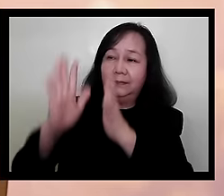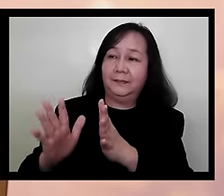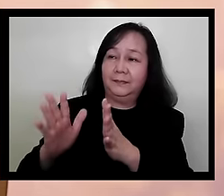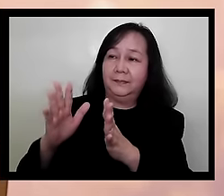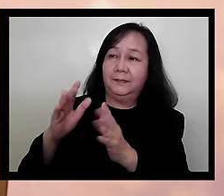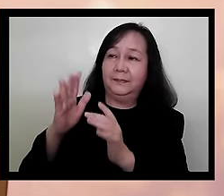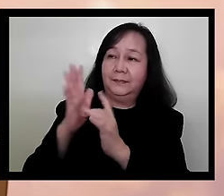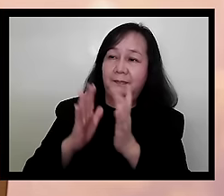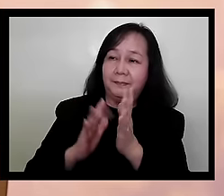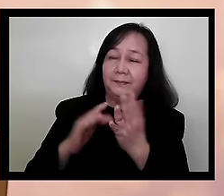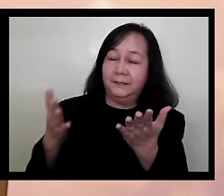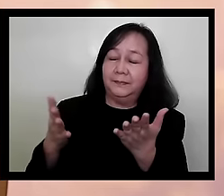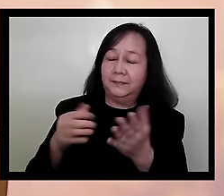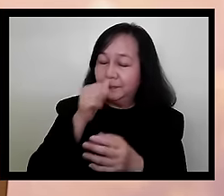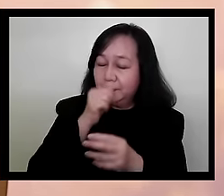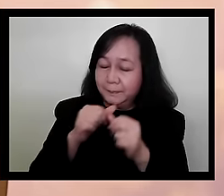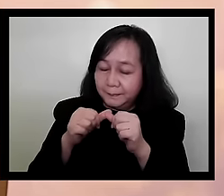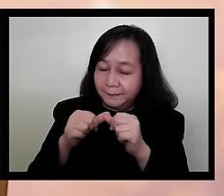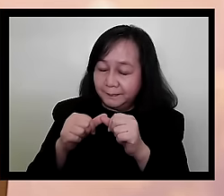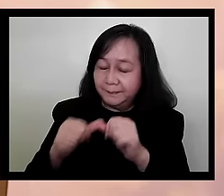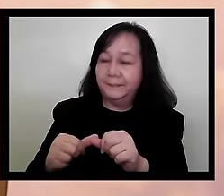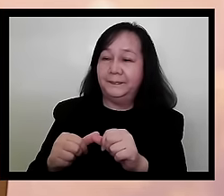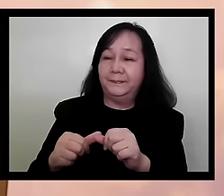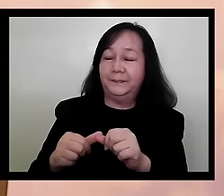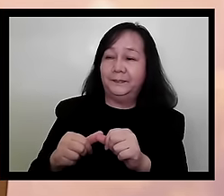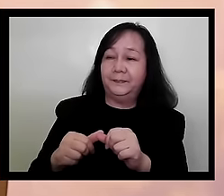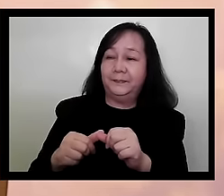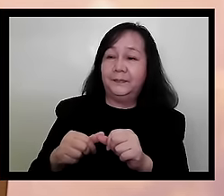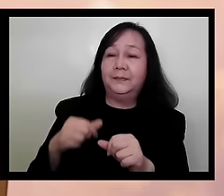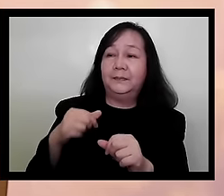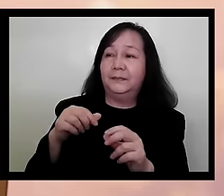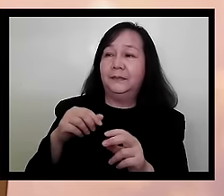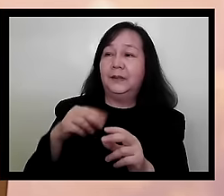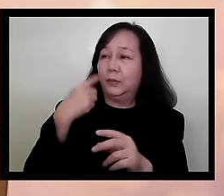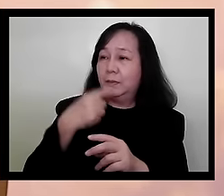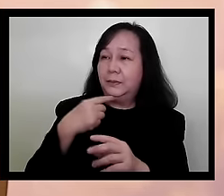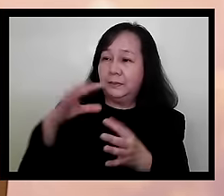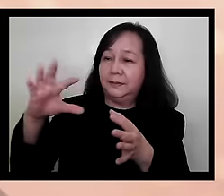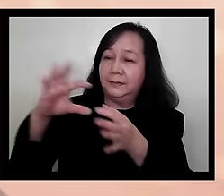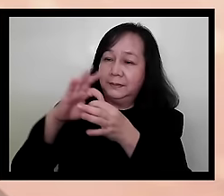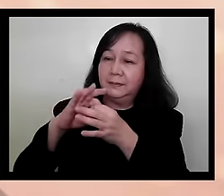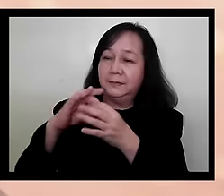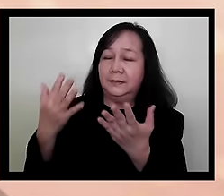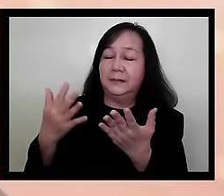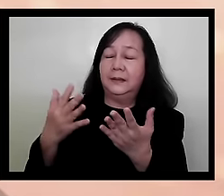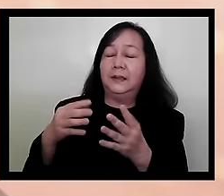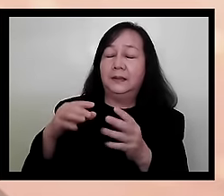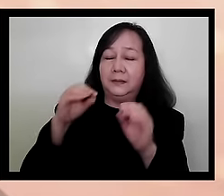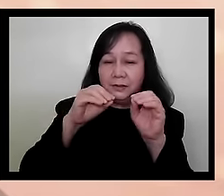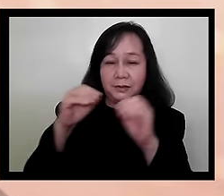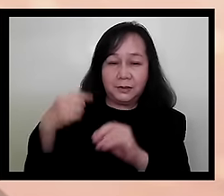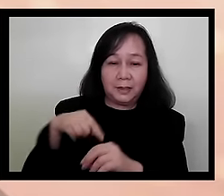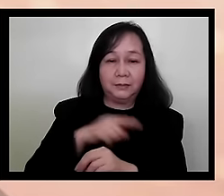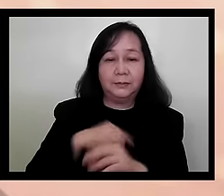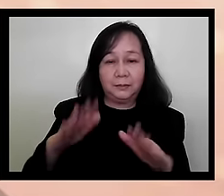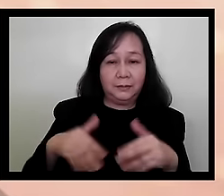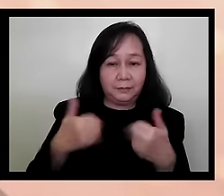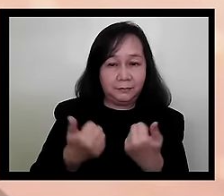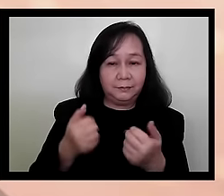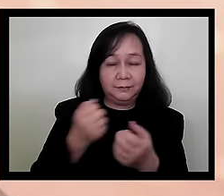turning to our Advocate who will teach us how to love my dear brothers and